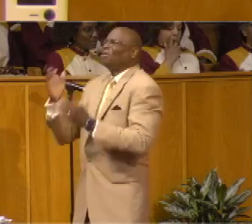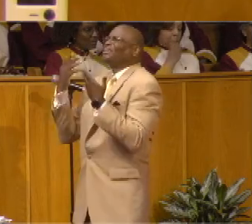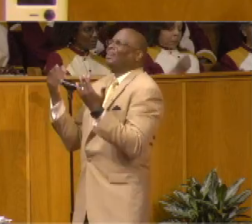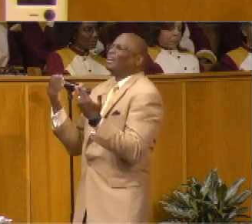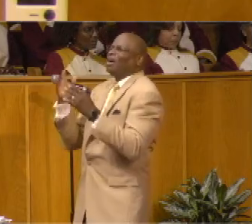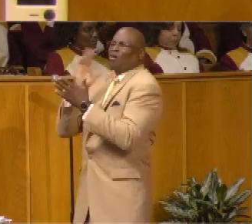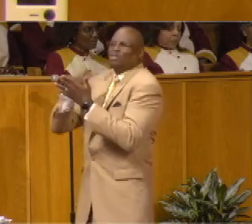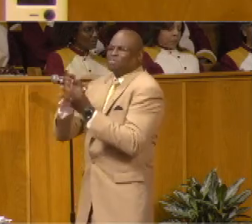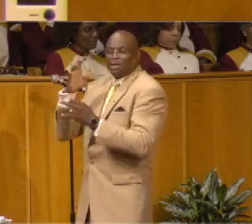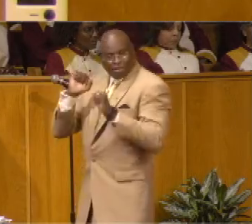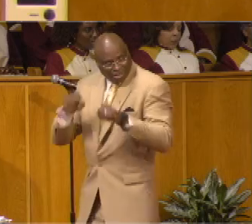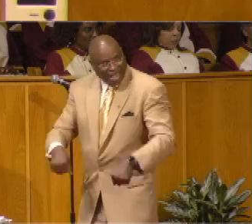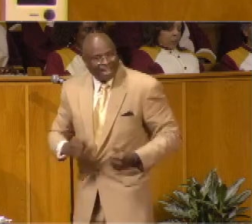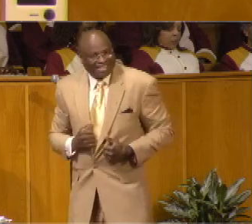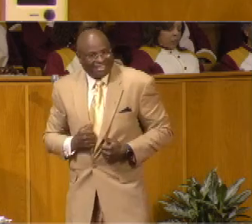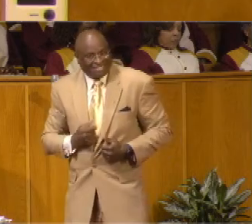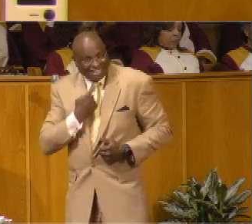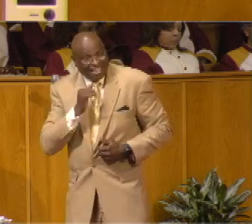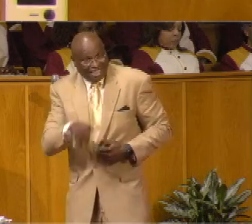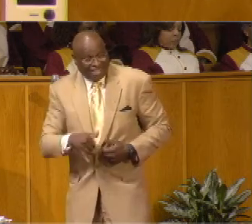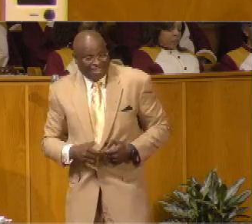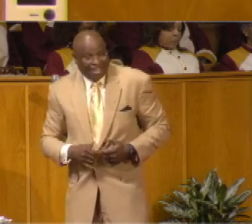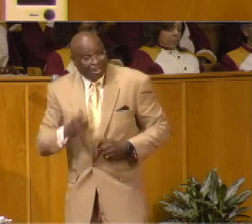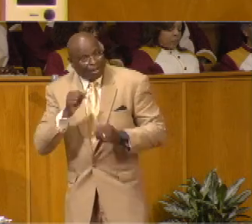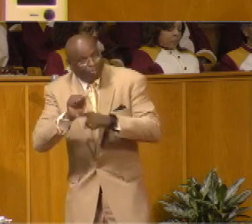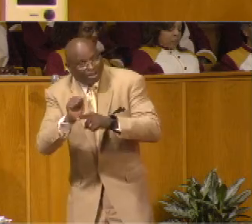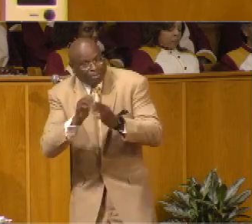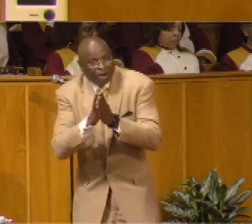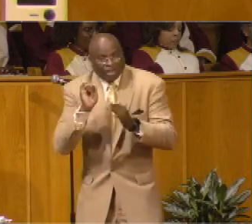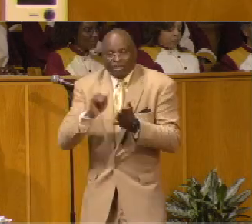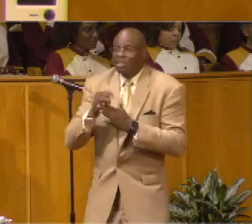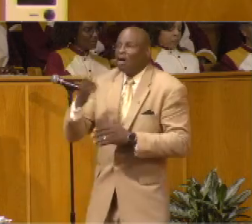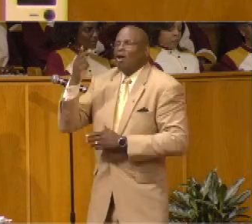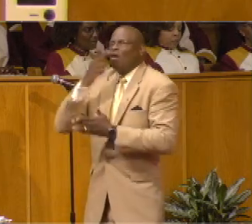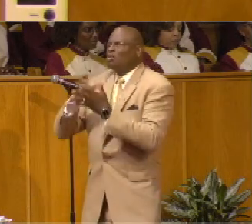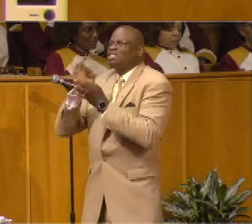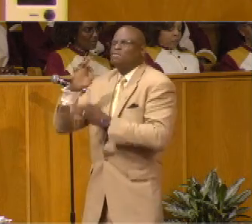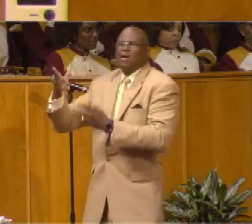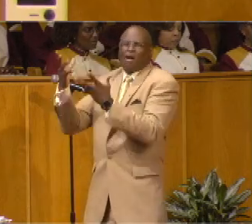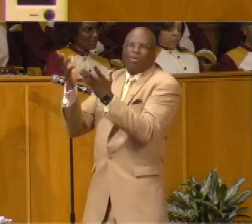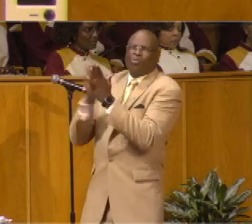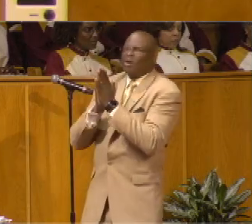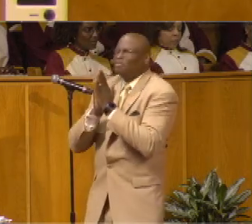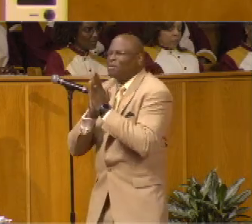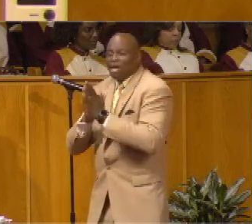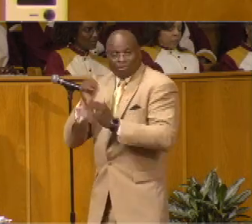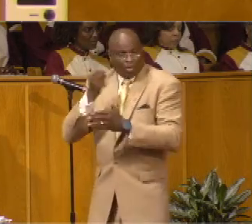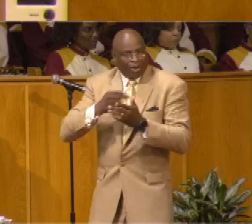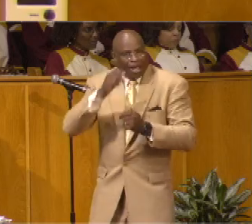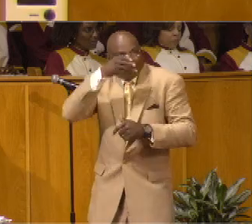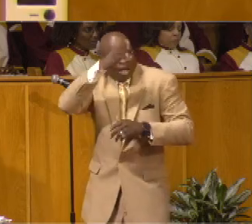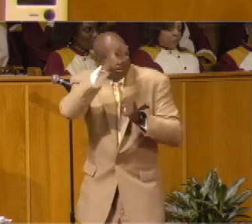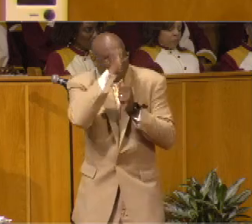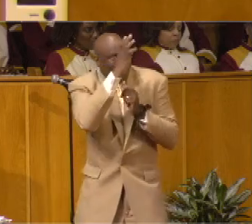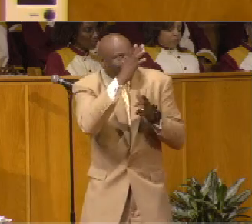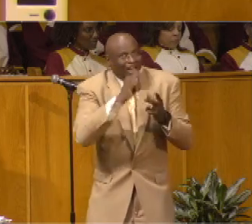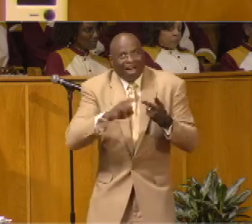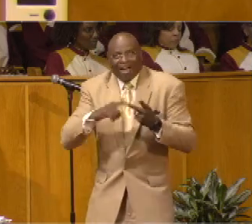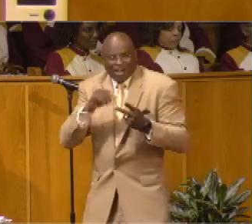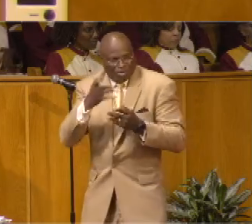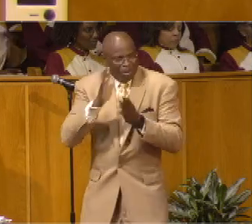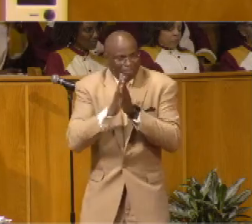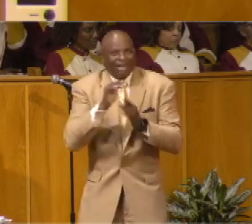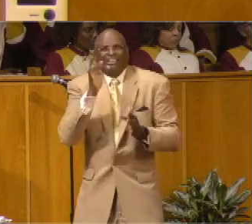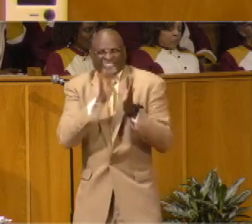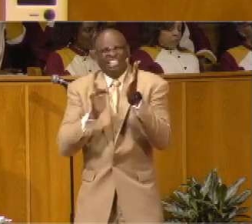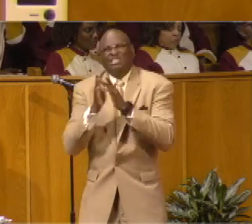been trying to encourage you in the practice of prayer to learn to pray to the Holy Spirit, that wherever you would pray God the Father or wherever you would pray